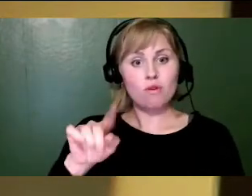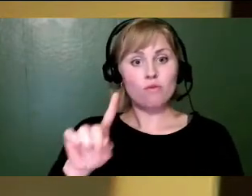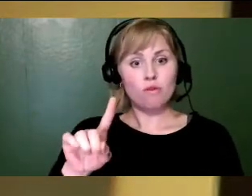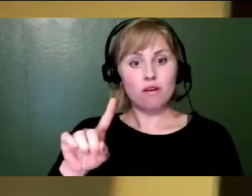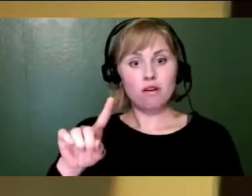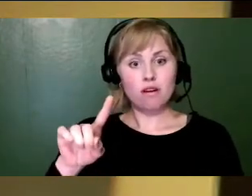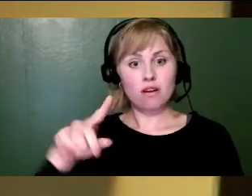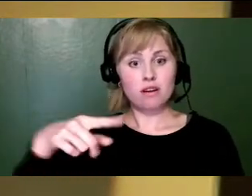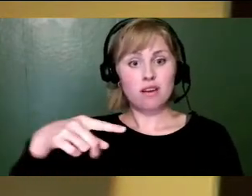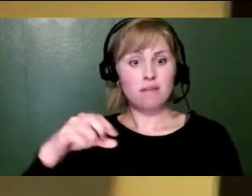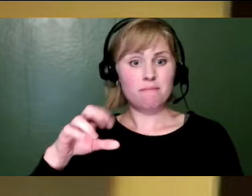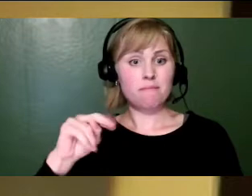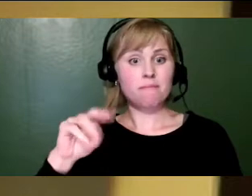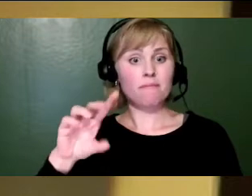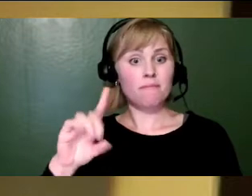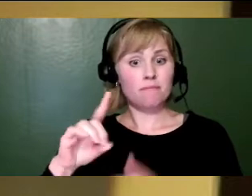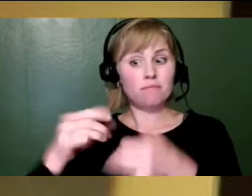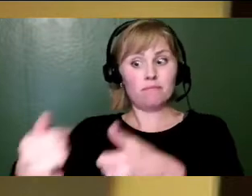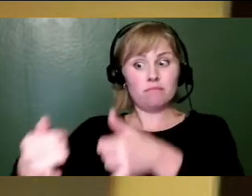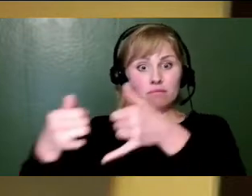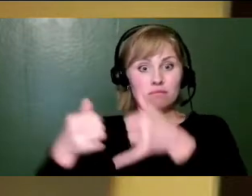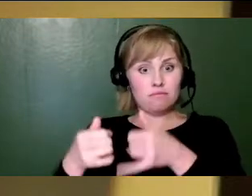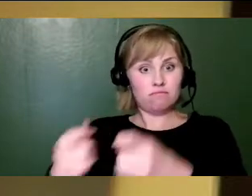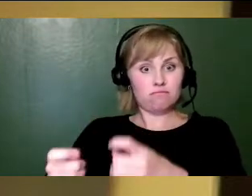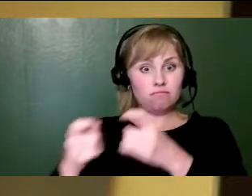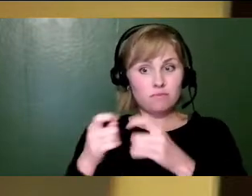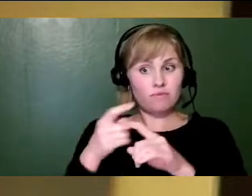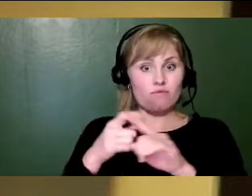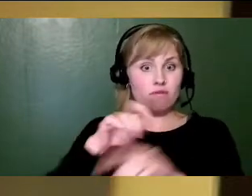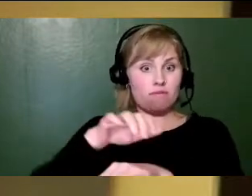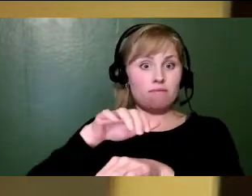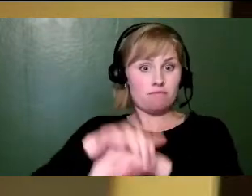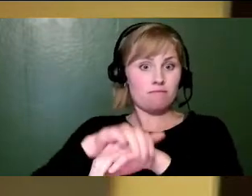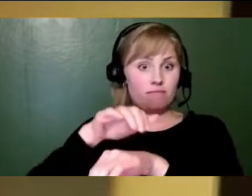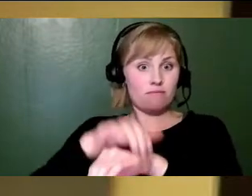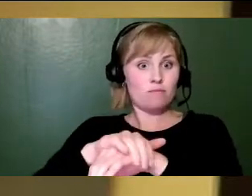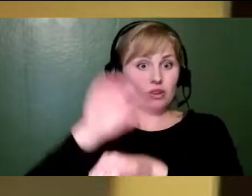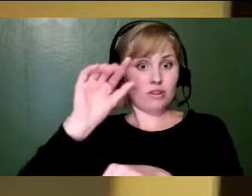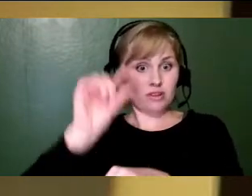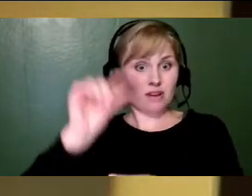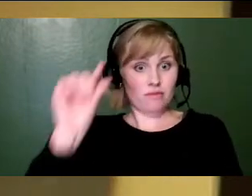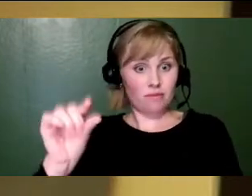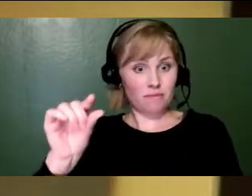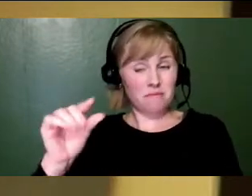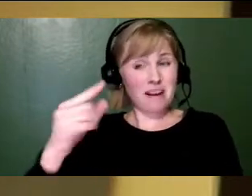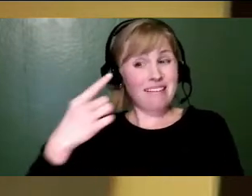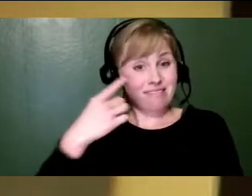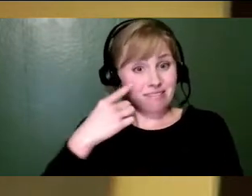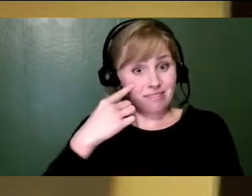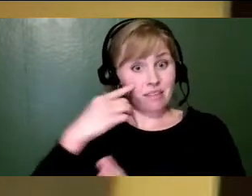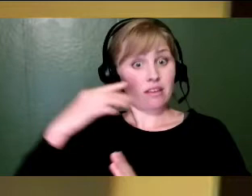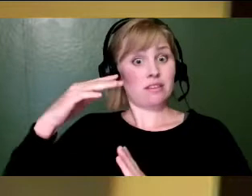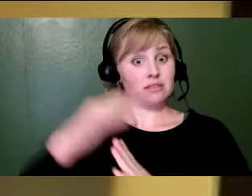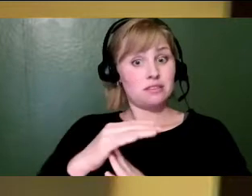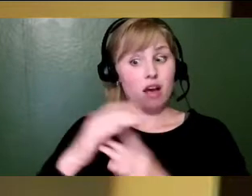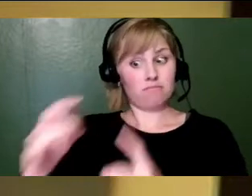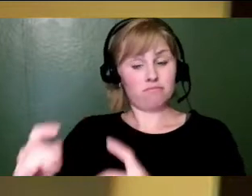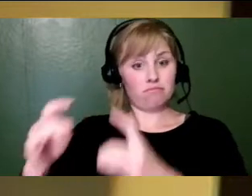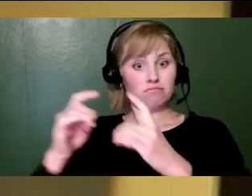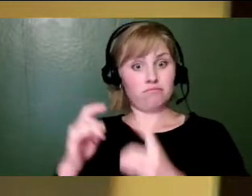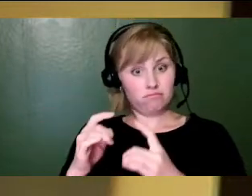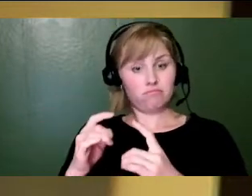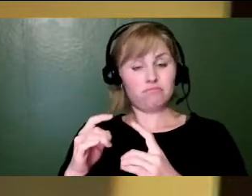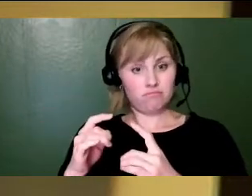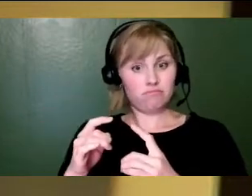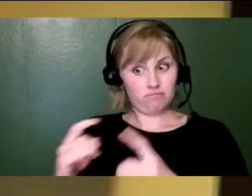hence the focus on Europe. We think it's the largest grant ever awarded to study arbitration. Progress has